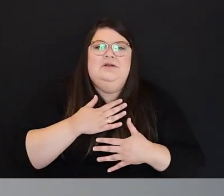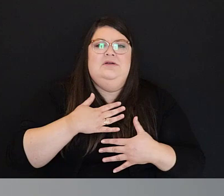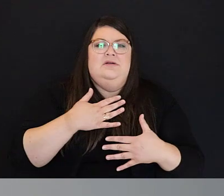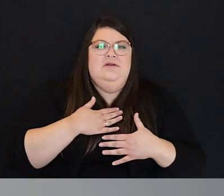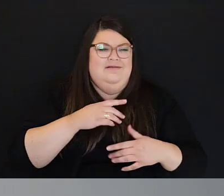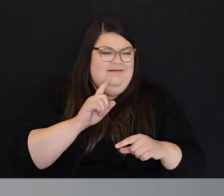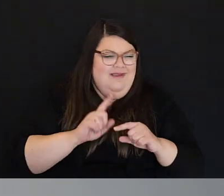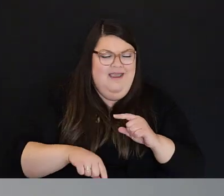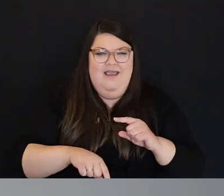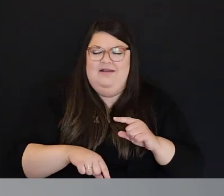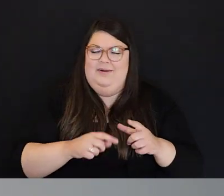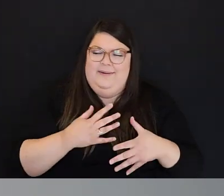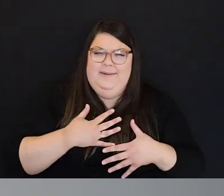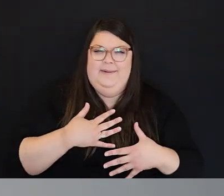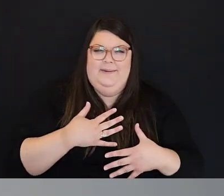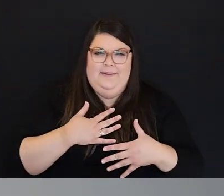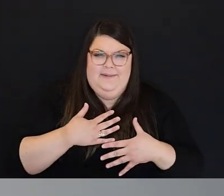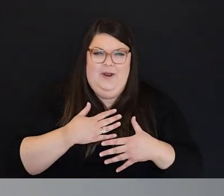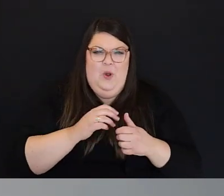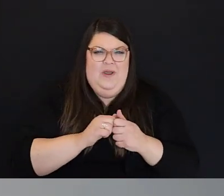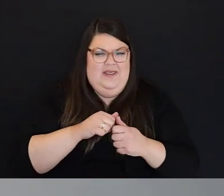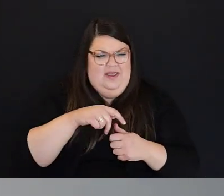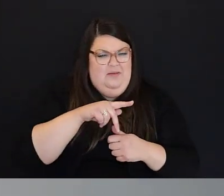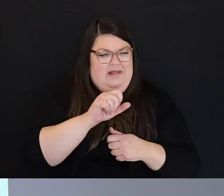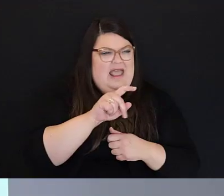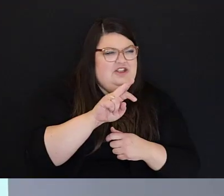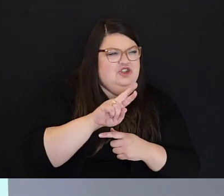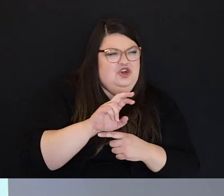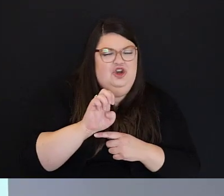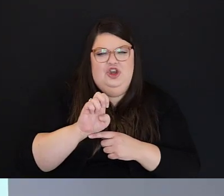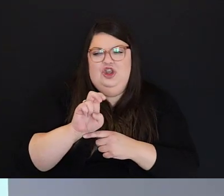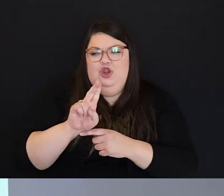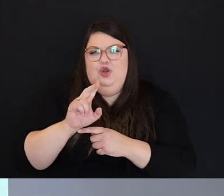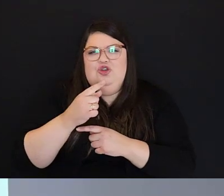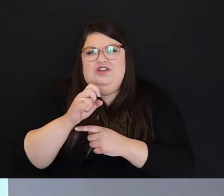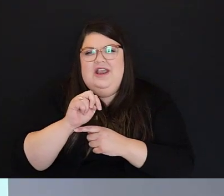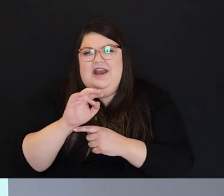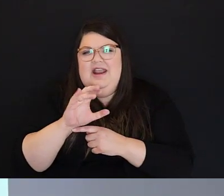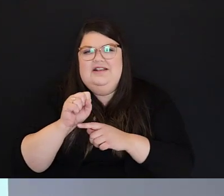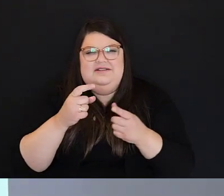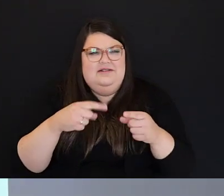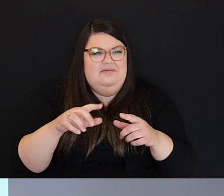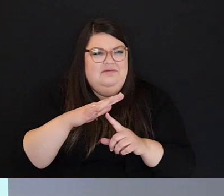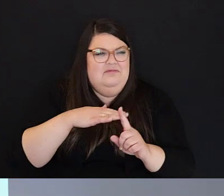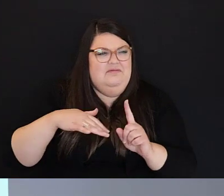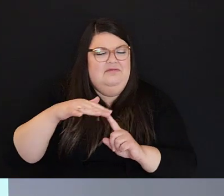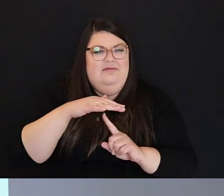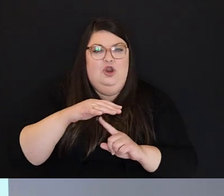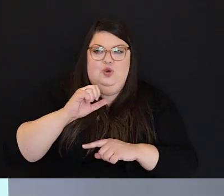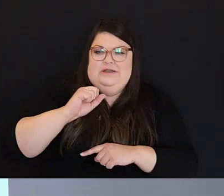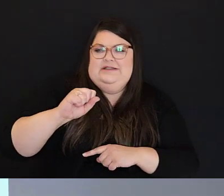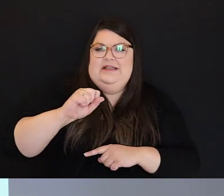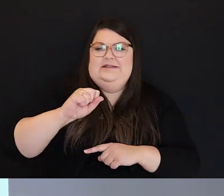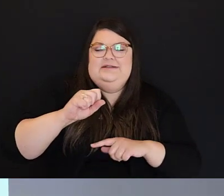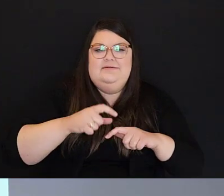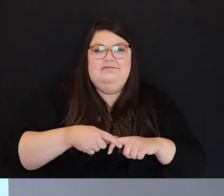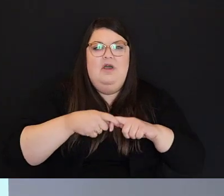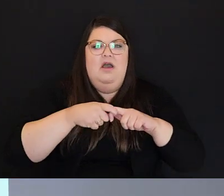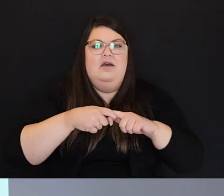the rot of plaster and eugenics? Resist. Pause.